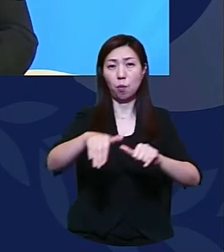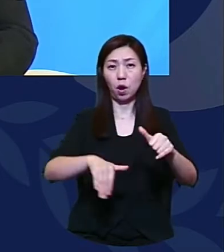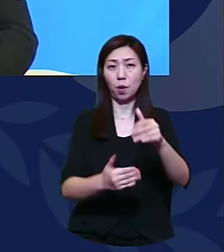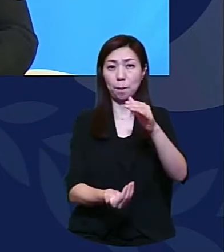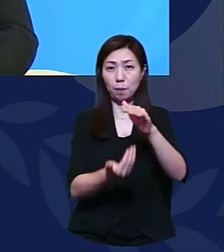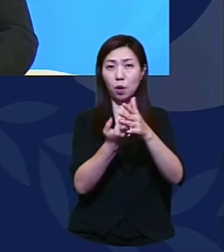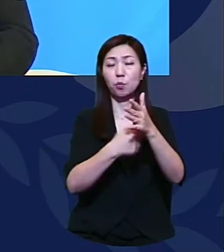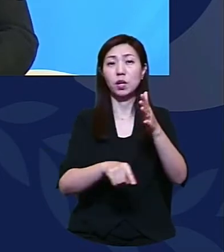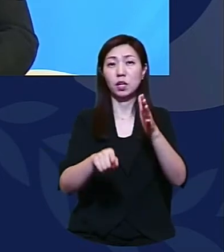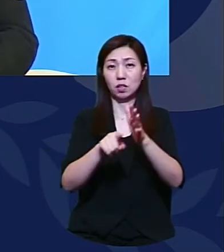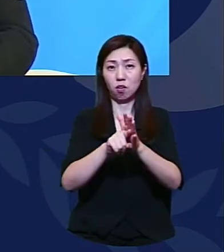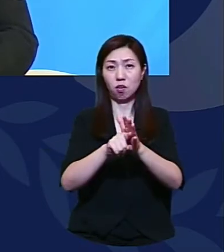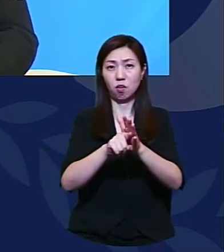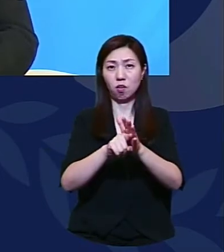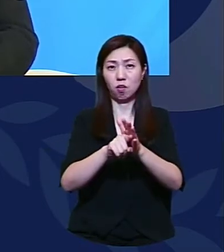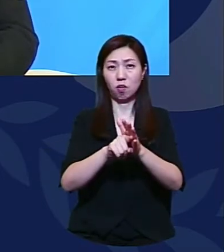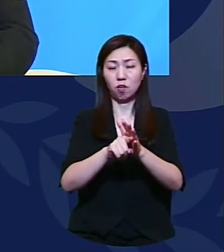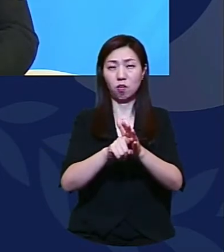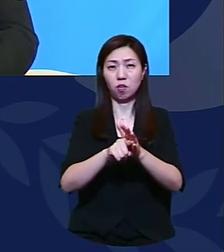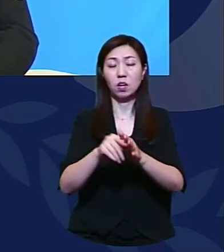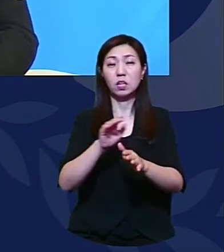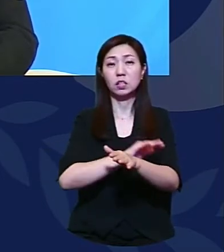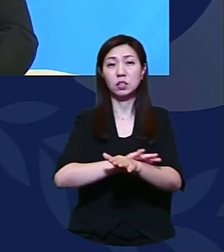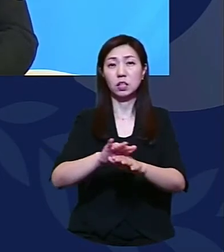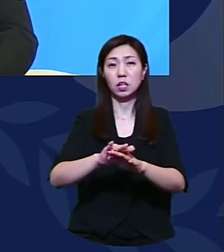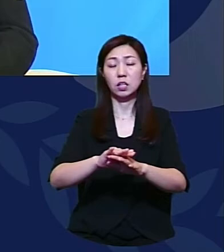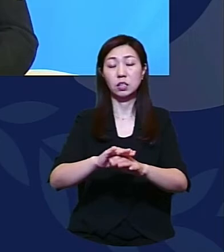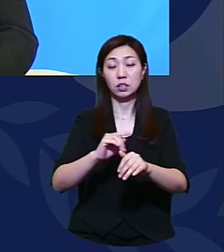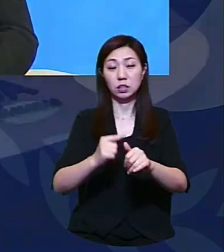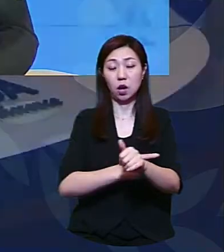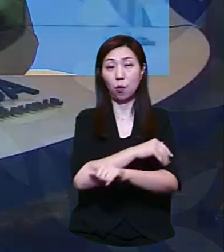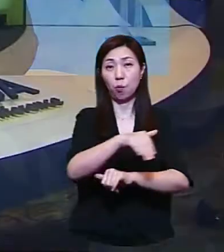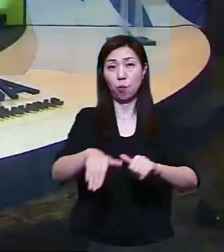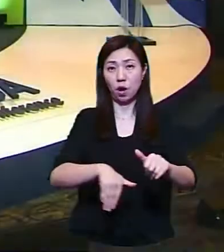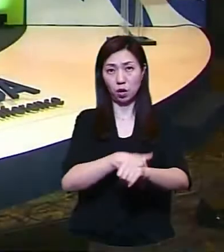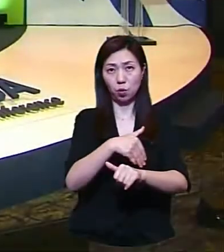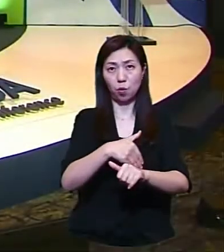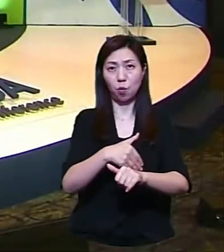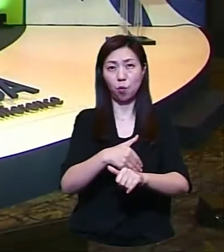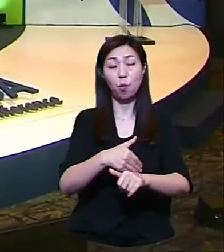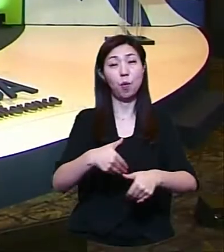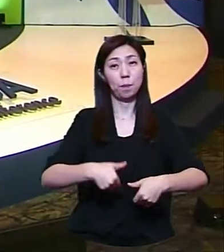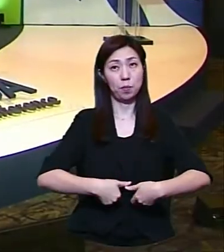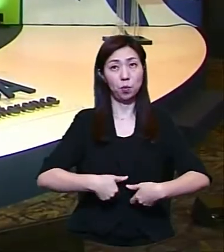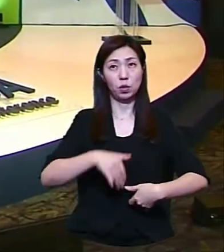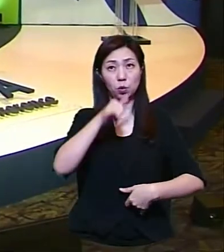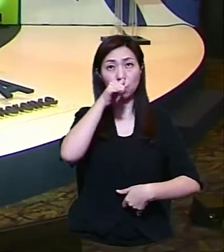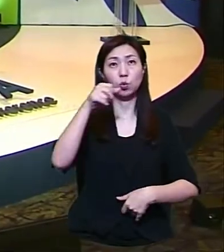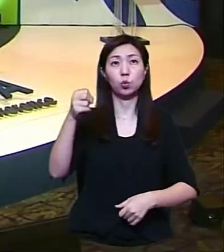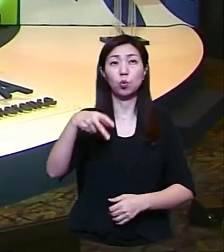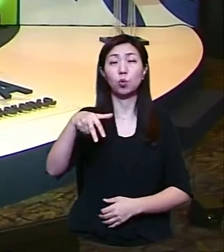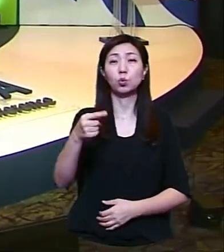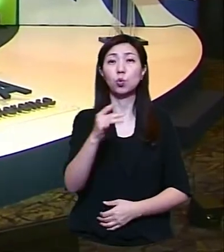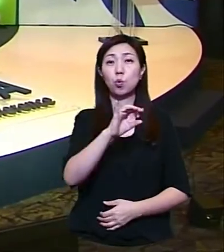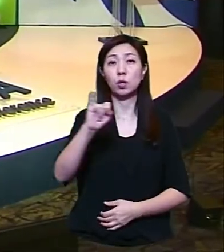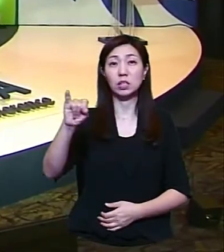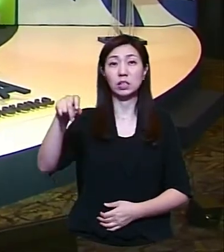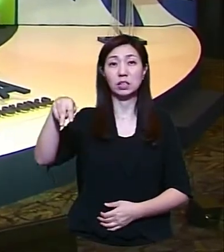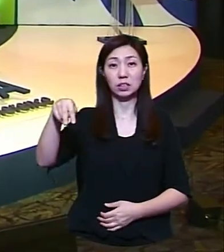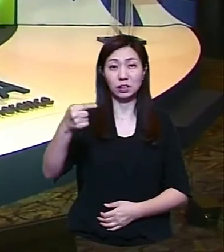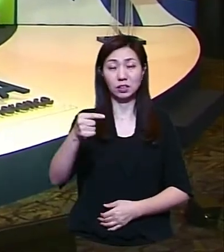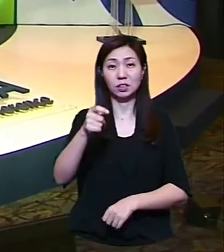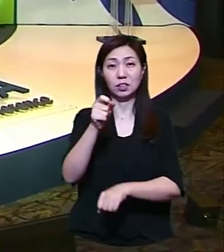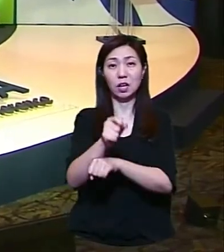you also there, right? And I saw your CV, and you have a long